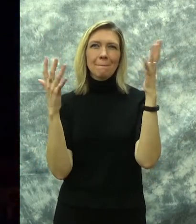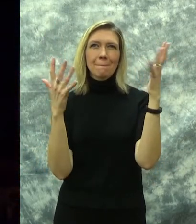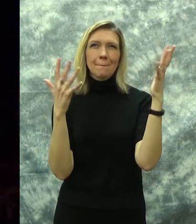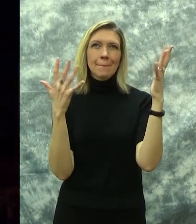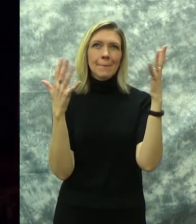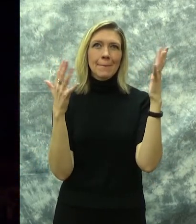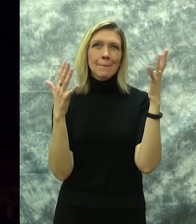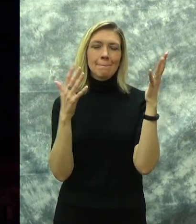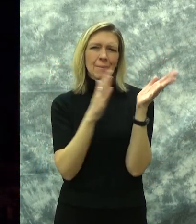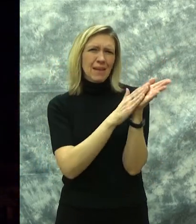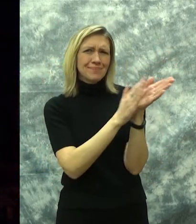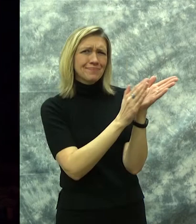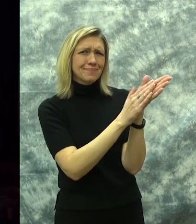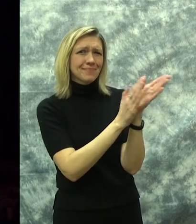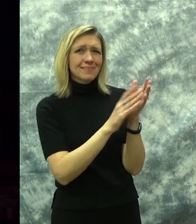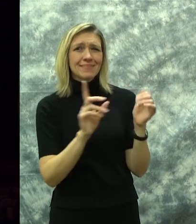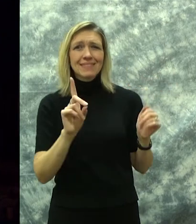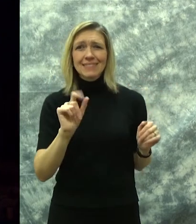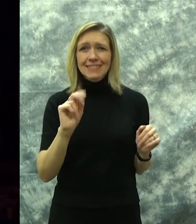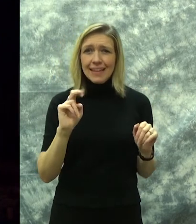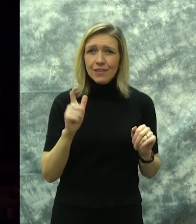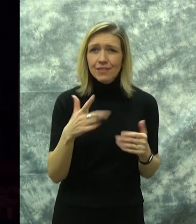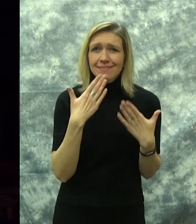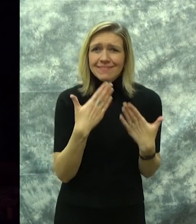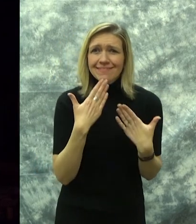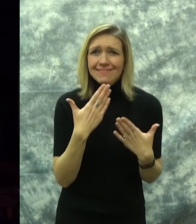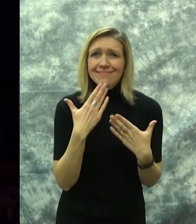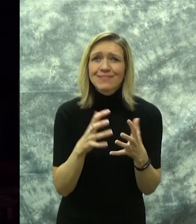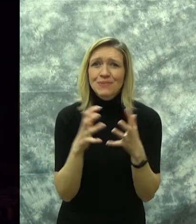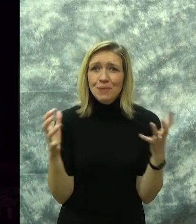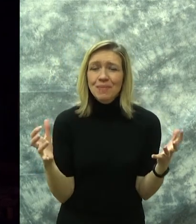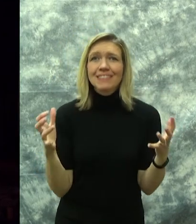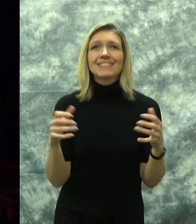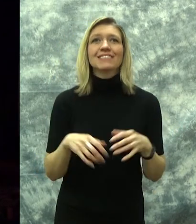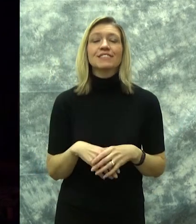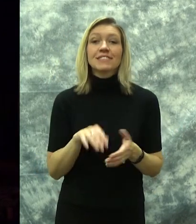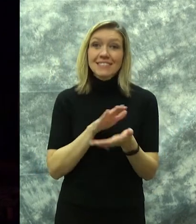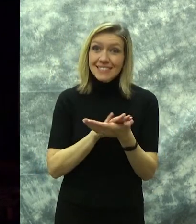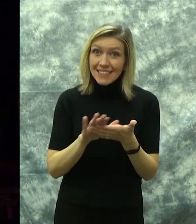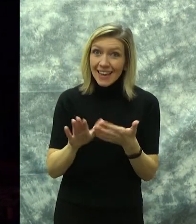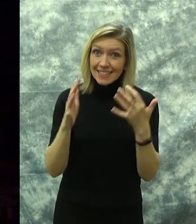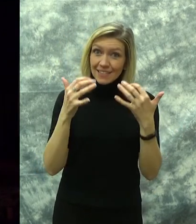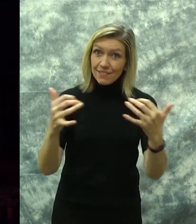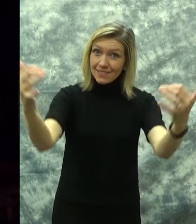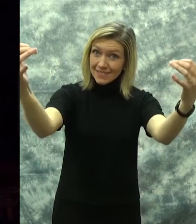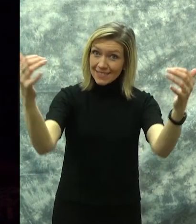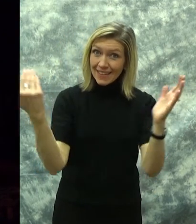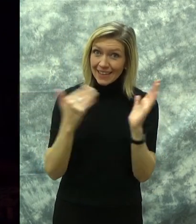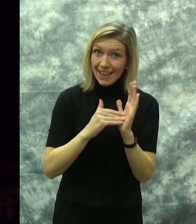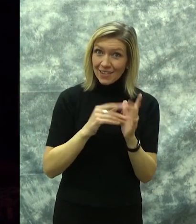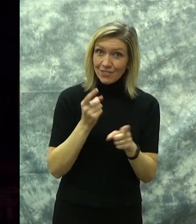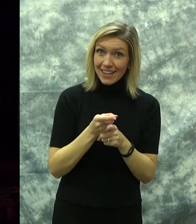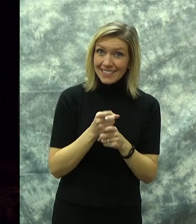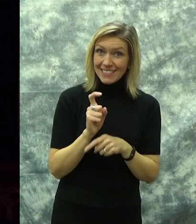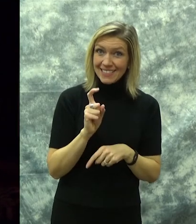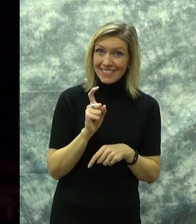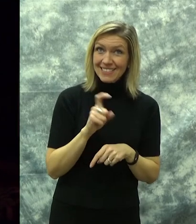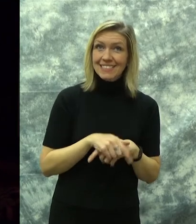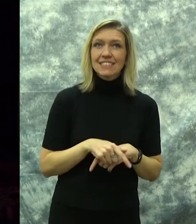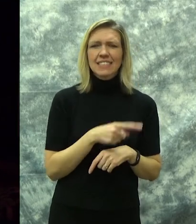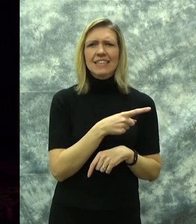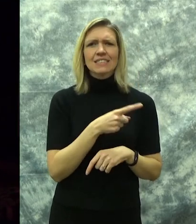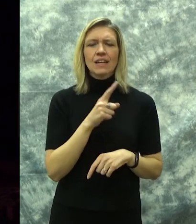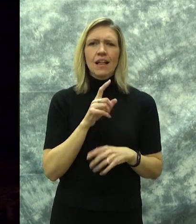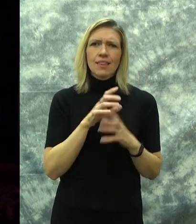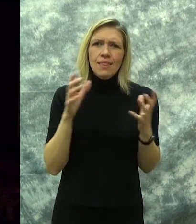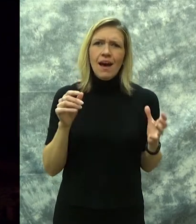Wow. Daniel Neymar, thank you so much. Nice to sing in front of a crowd again, huh? It is. He's done a lot of Zoom